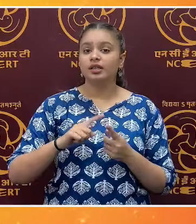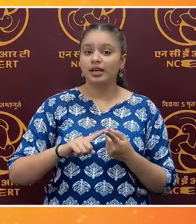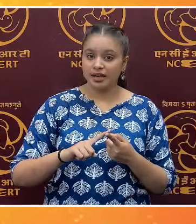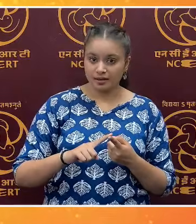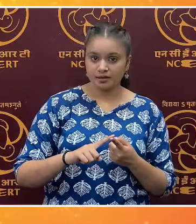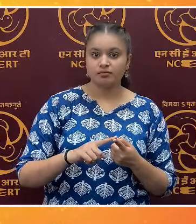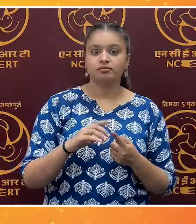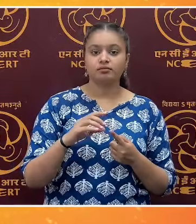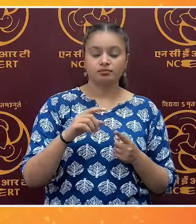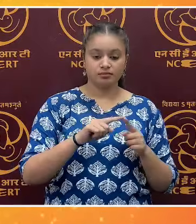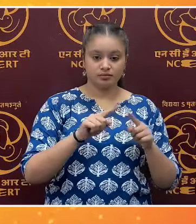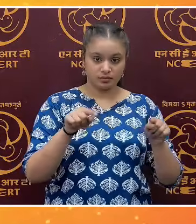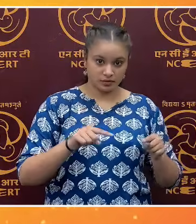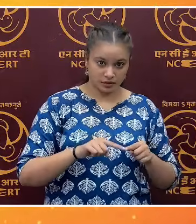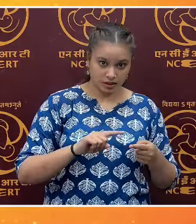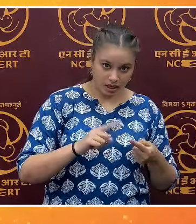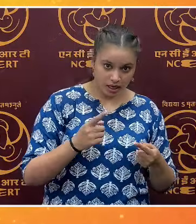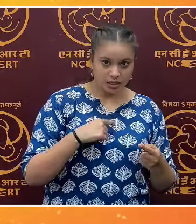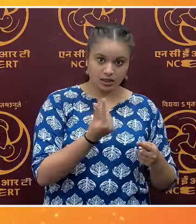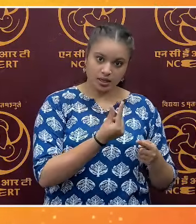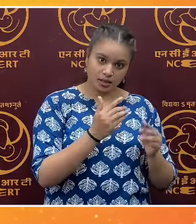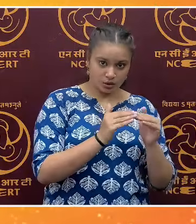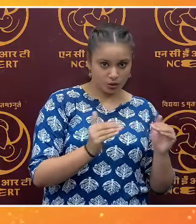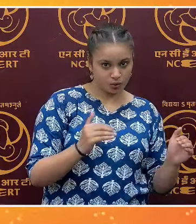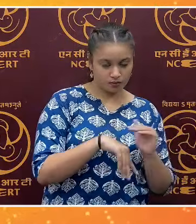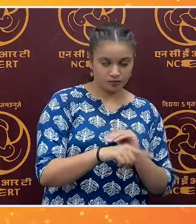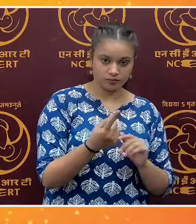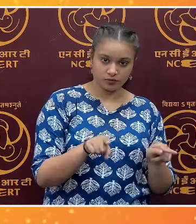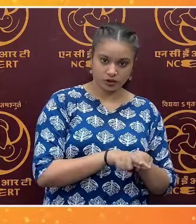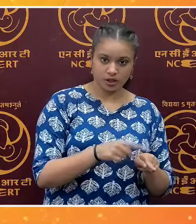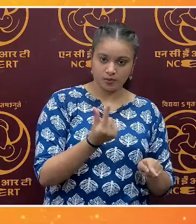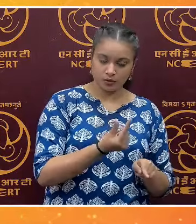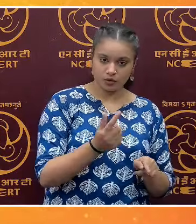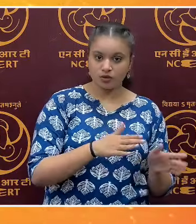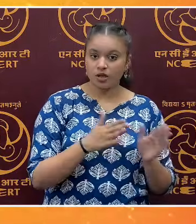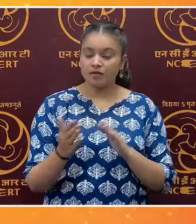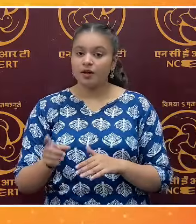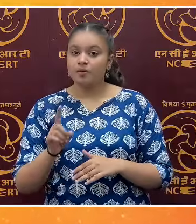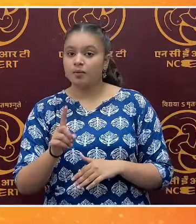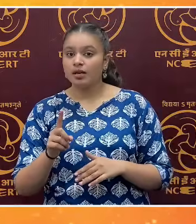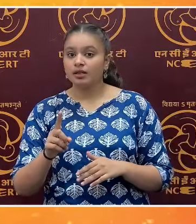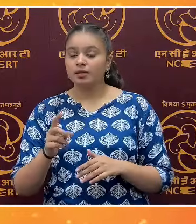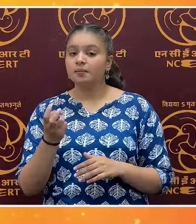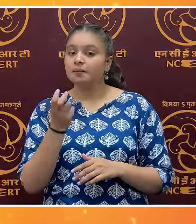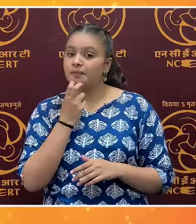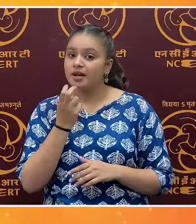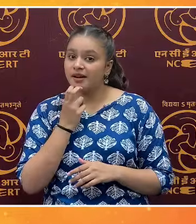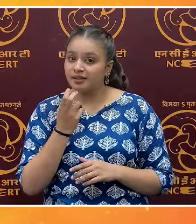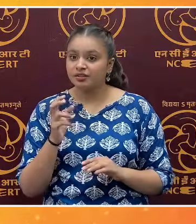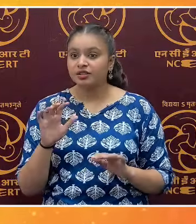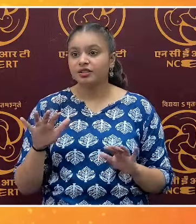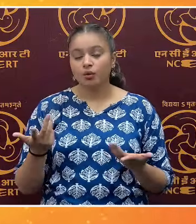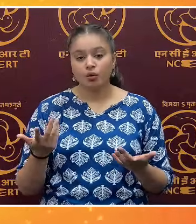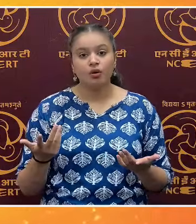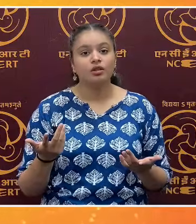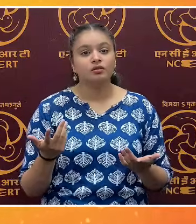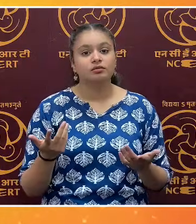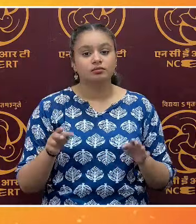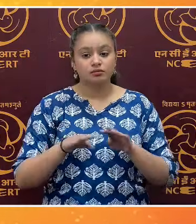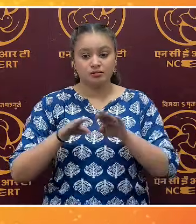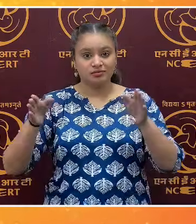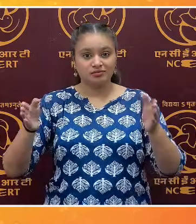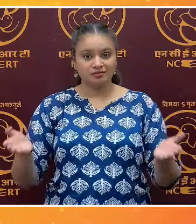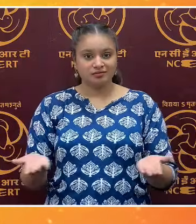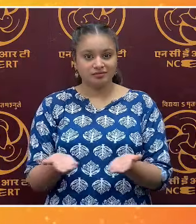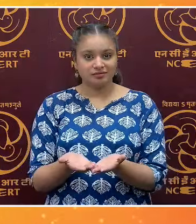only, alternating currents, and when the from this battery, or we can say the inverter, the DC current